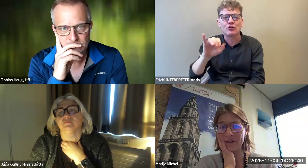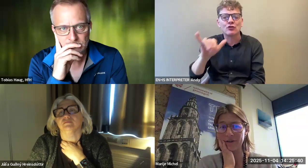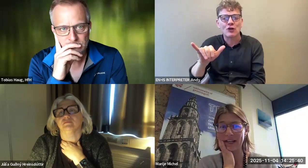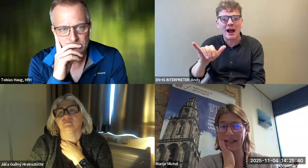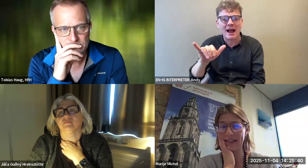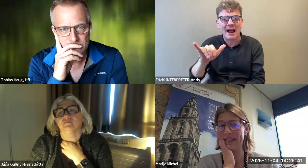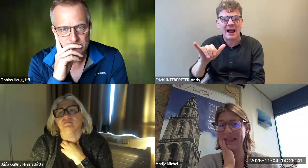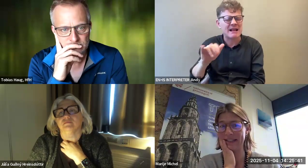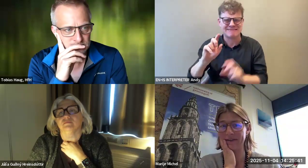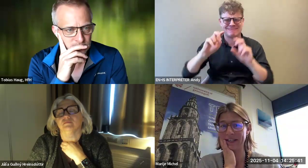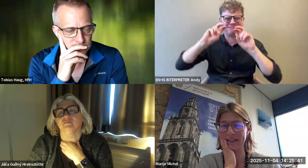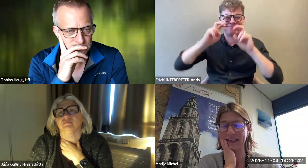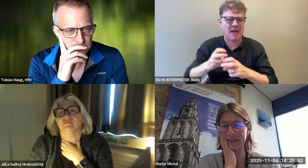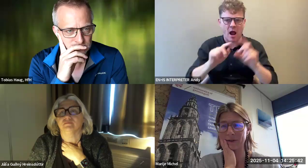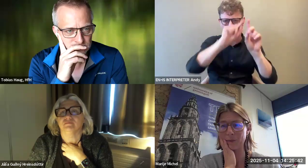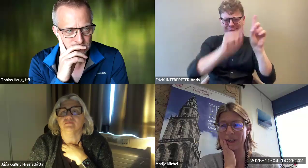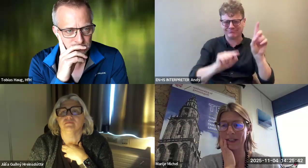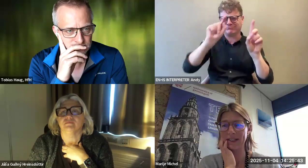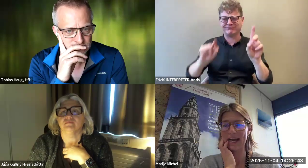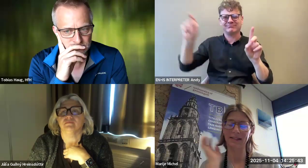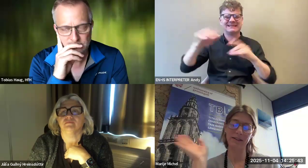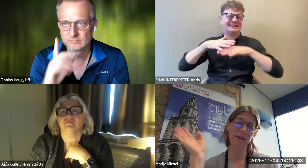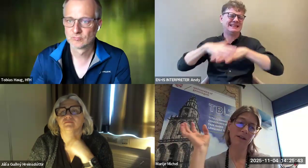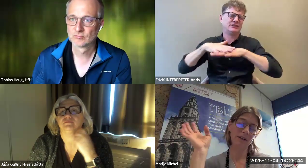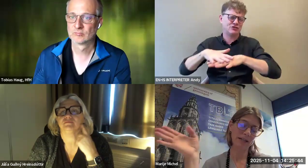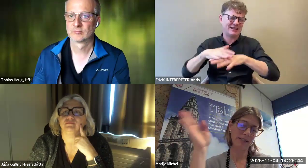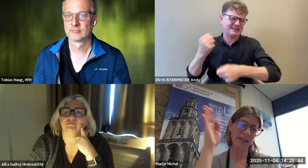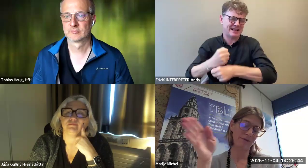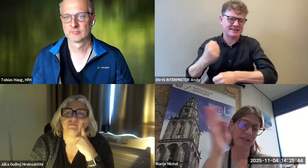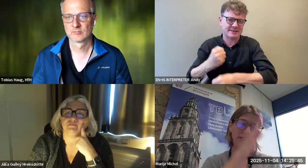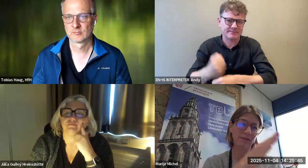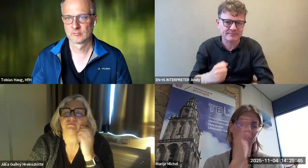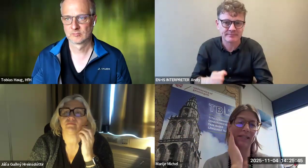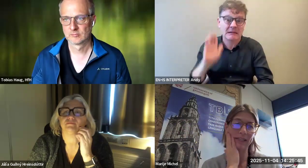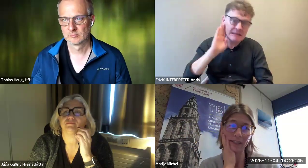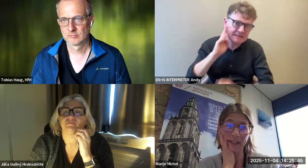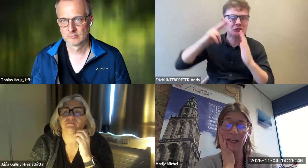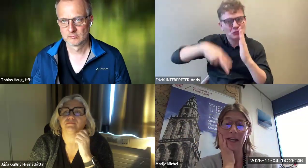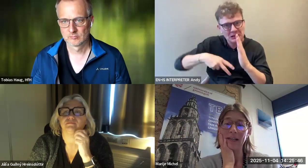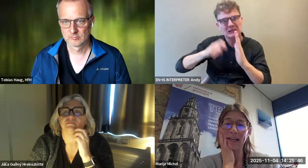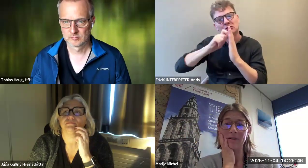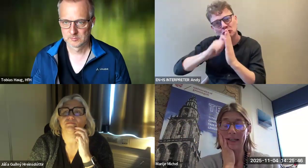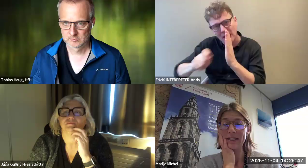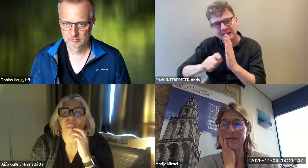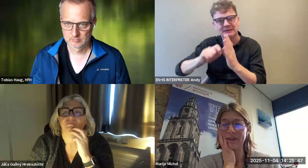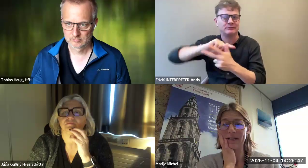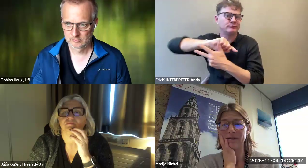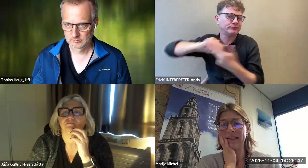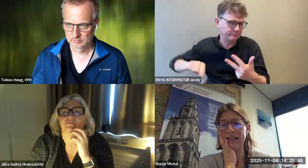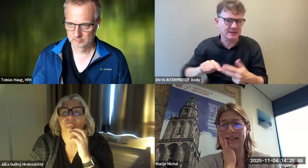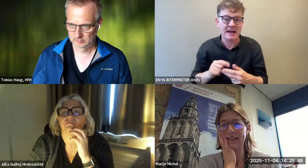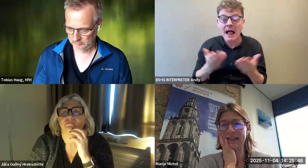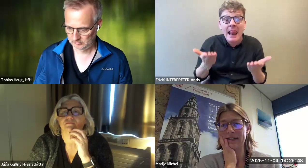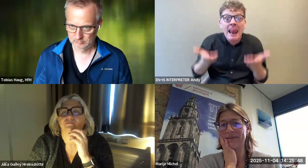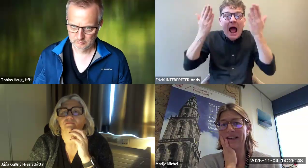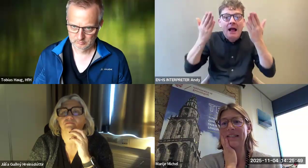And the dark gray is the integrated task, so the one that has the listening, reading, writing. Now, the lighter gray, you